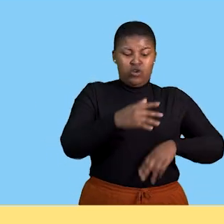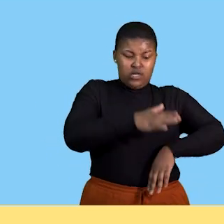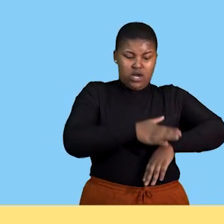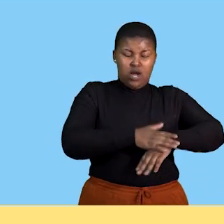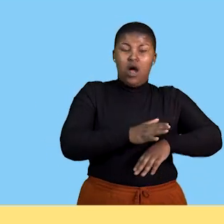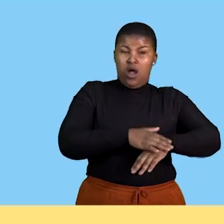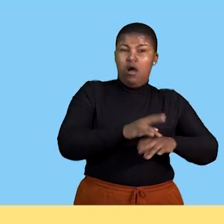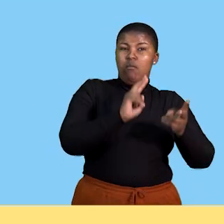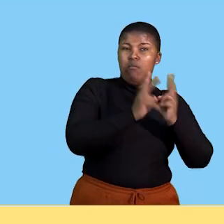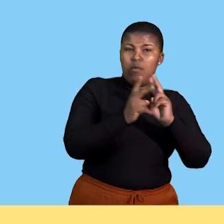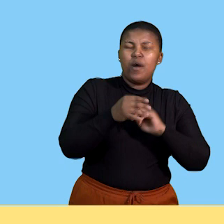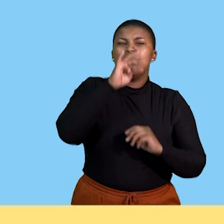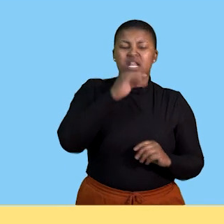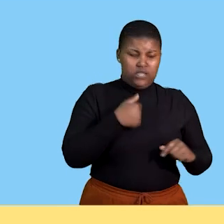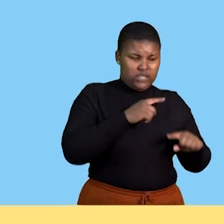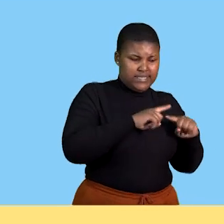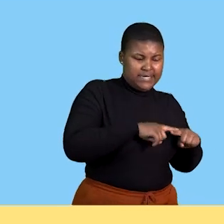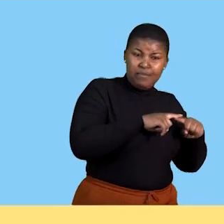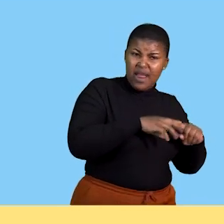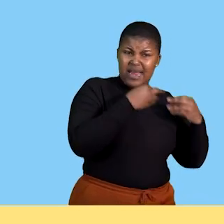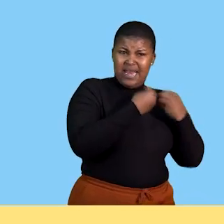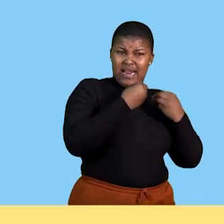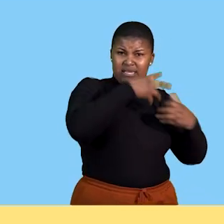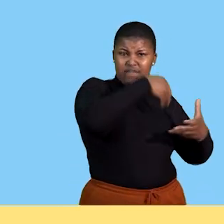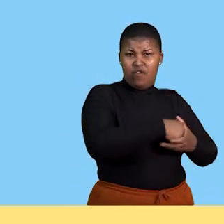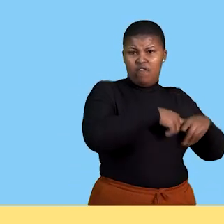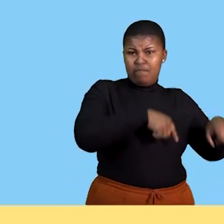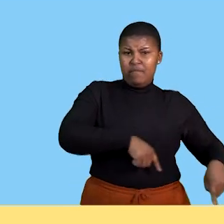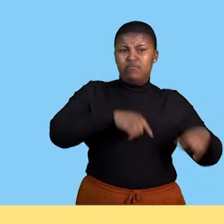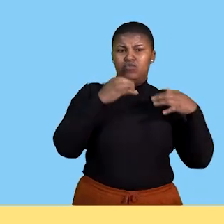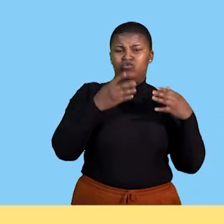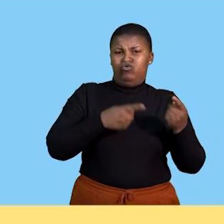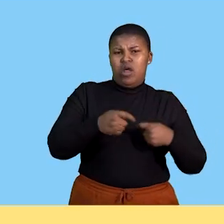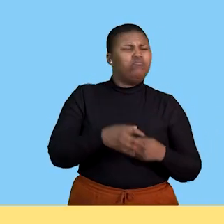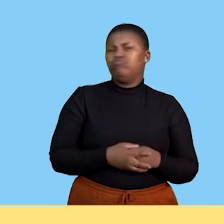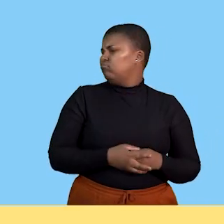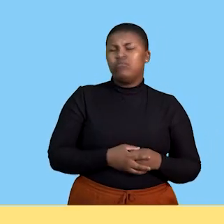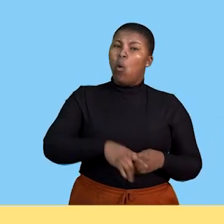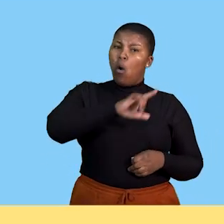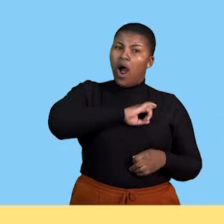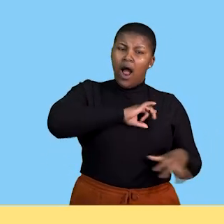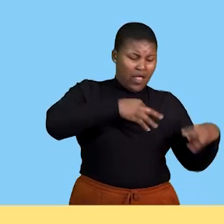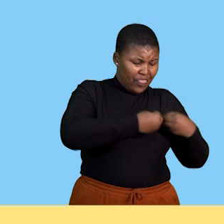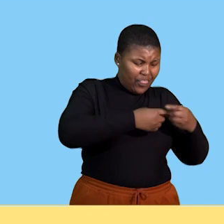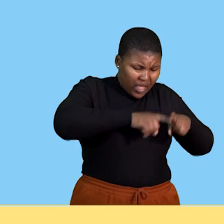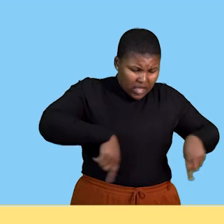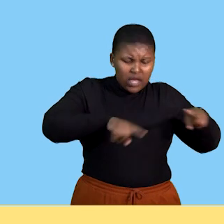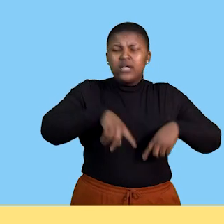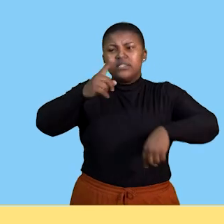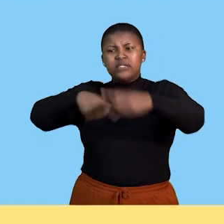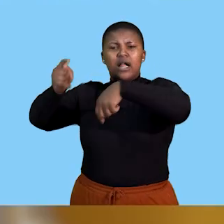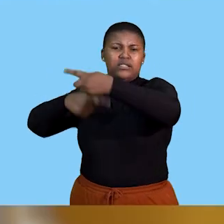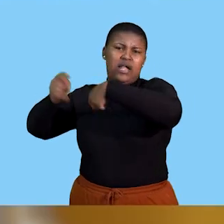pay, we cannot rely on inventory because we have to sell the inventory